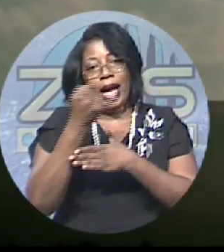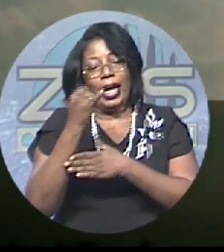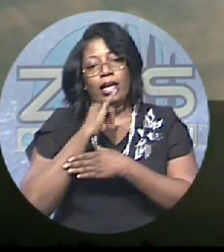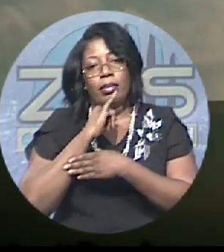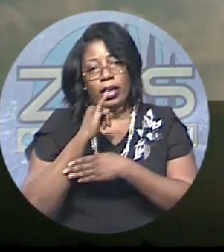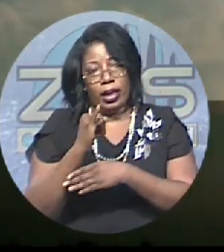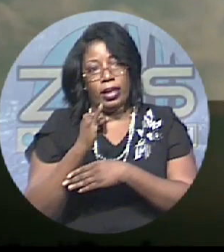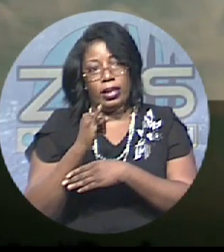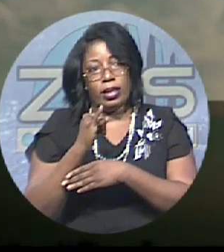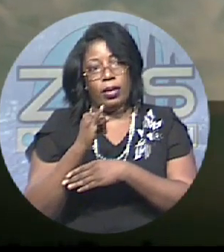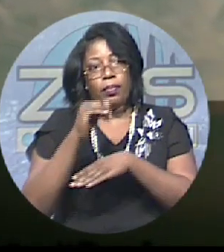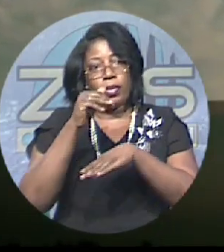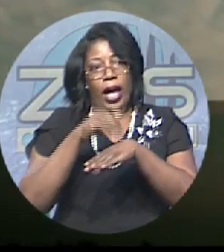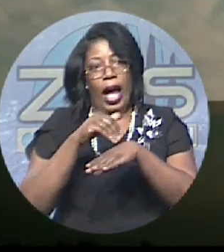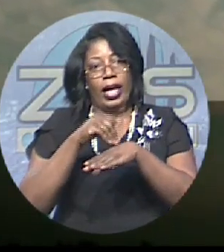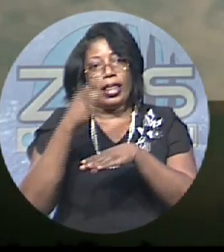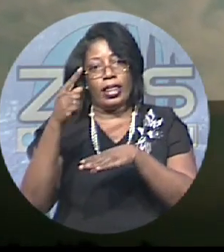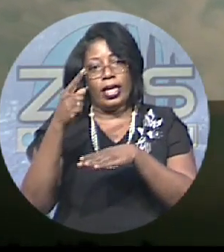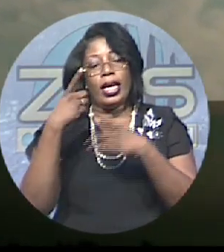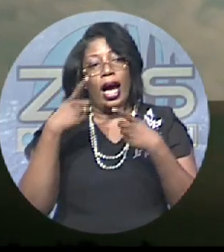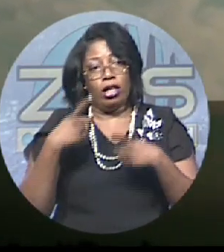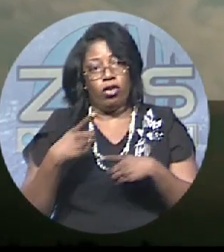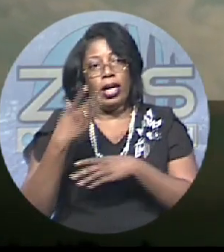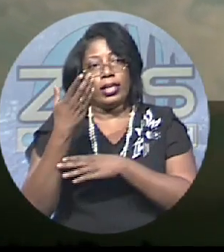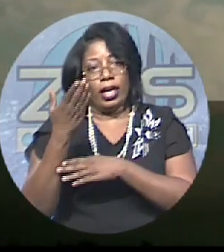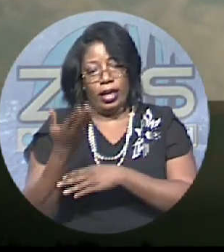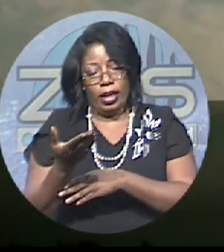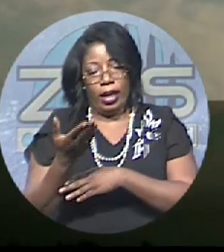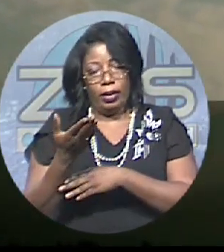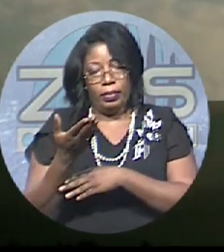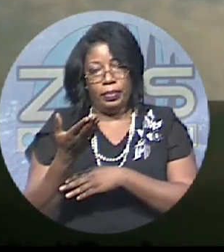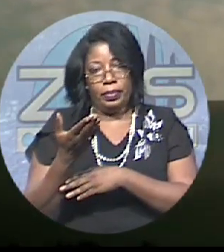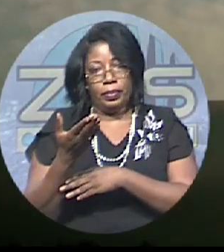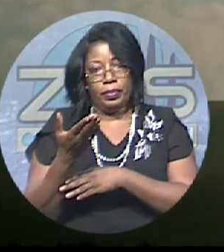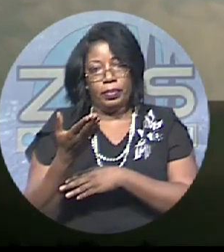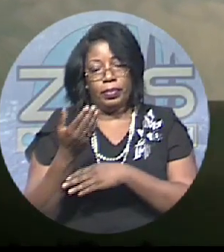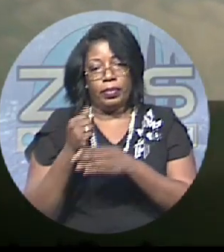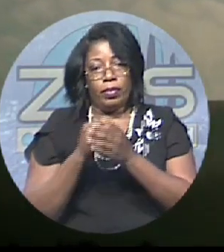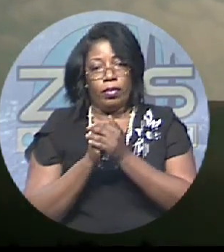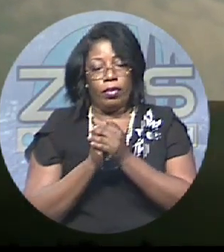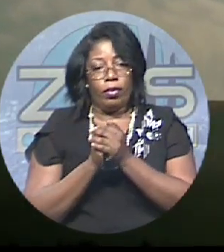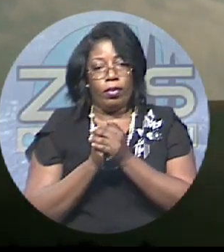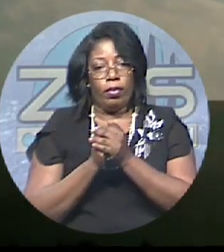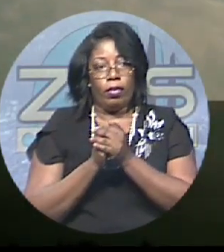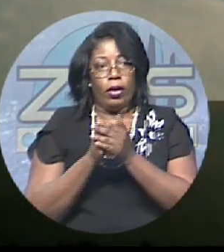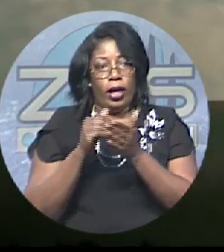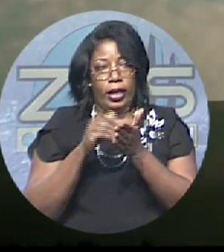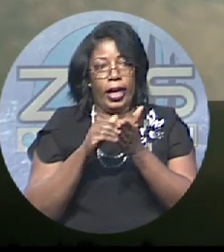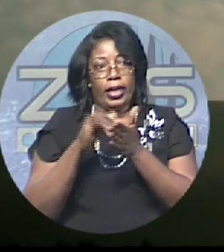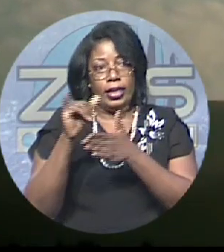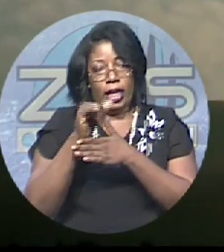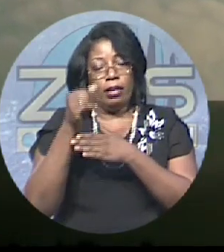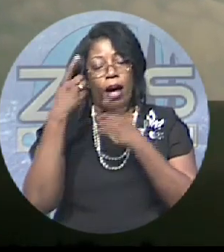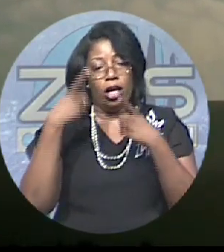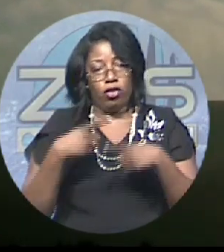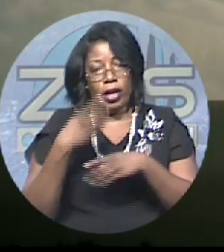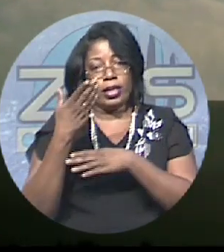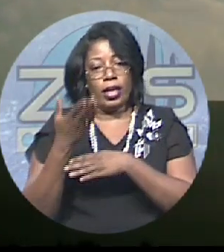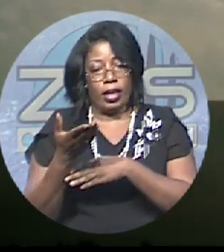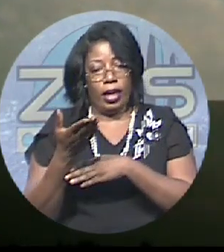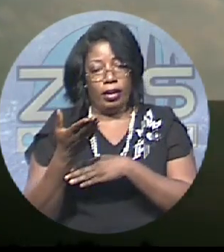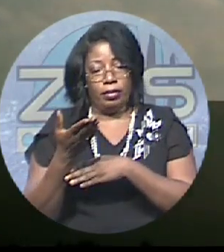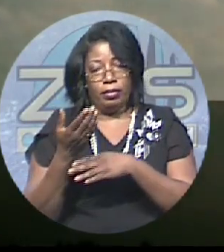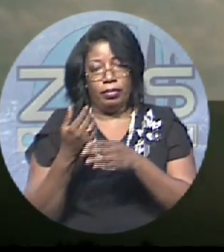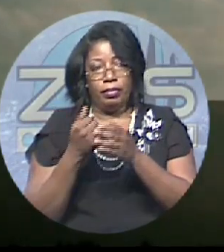at 1020 Northwest First Court in Hallandale Beach, Florida. Now again, that's